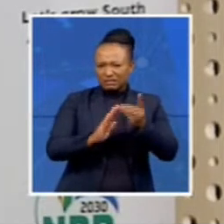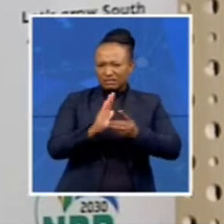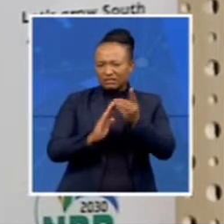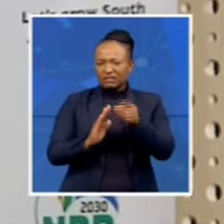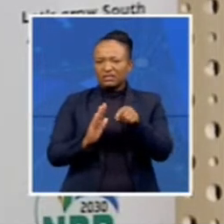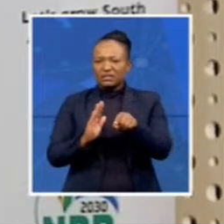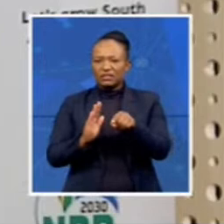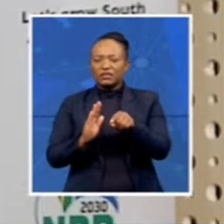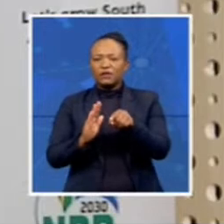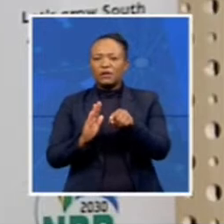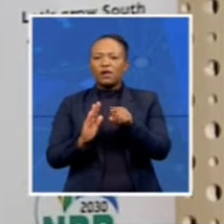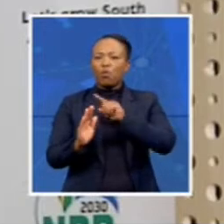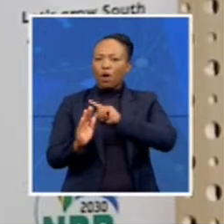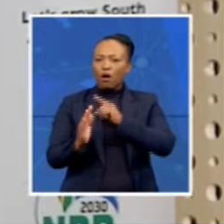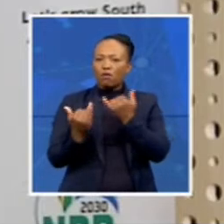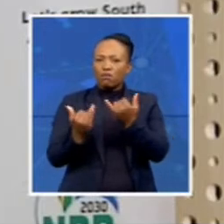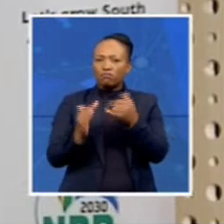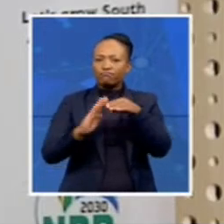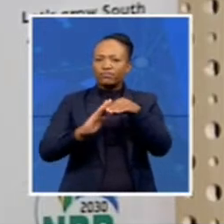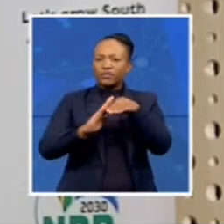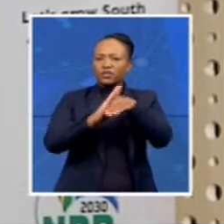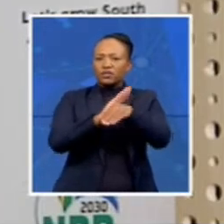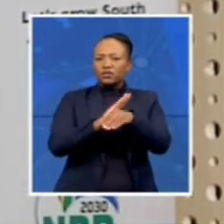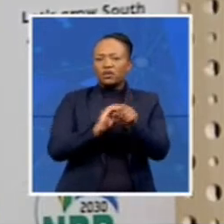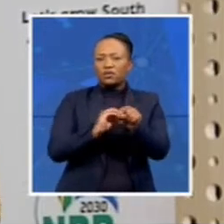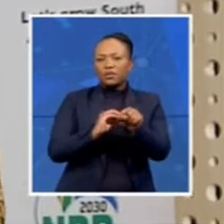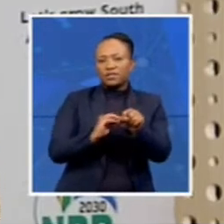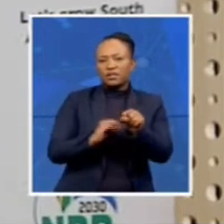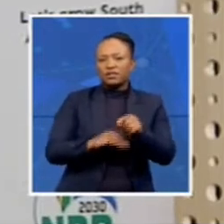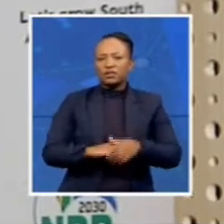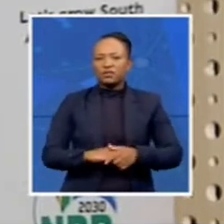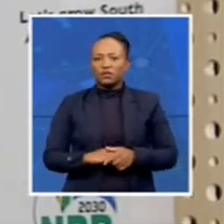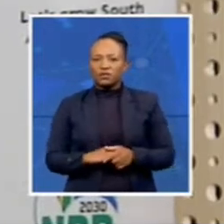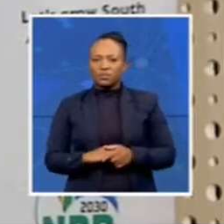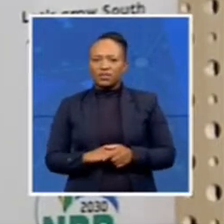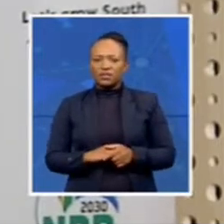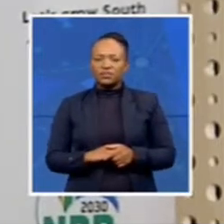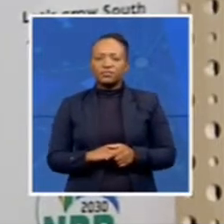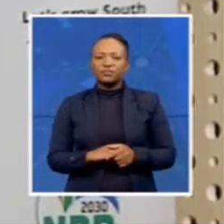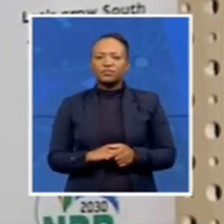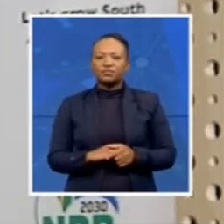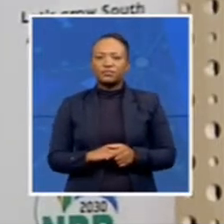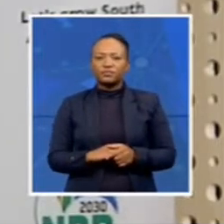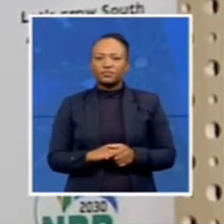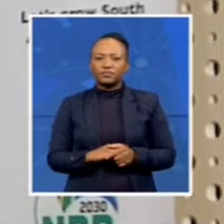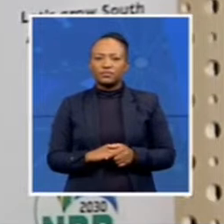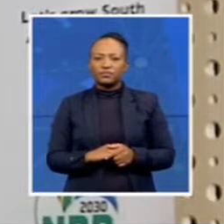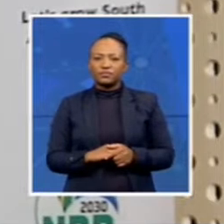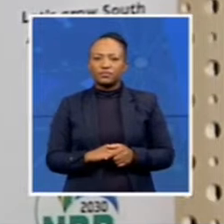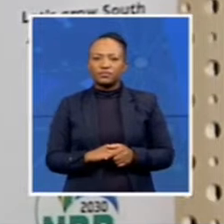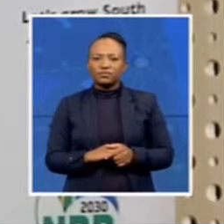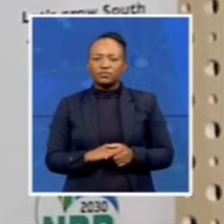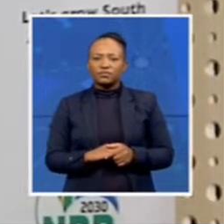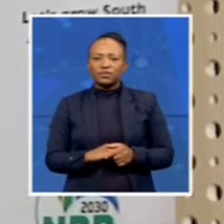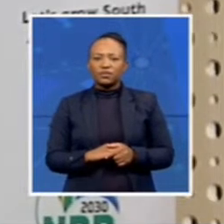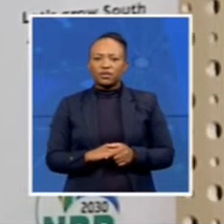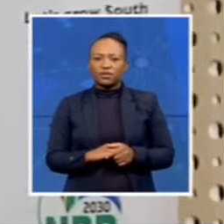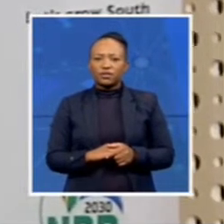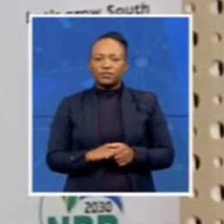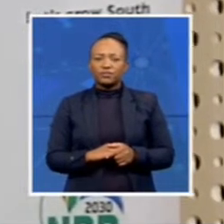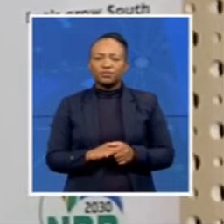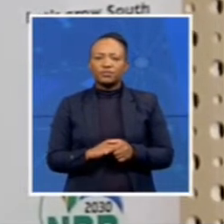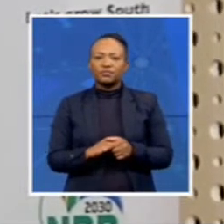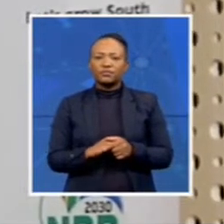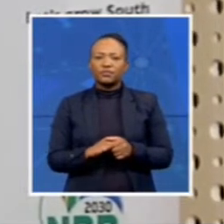human health. And these are quite alarming words to mention,